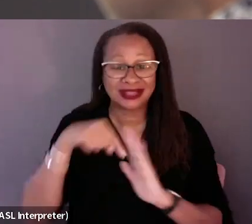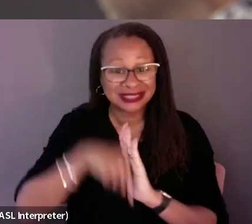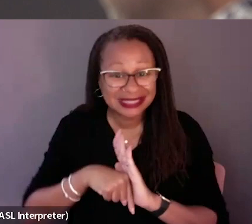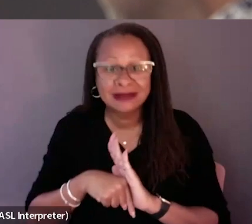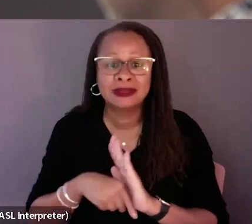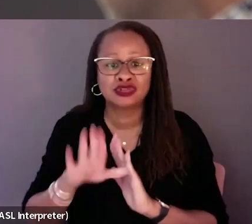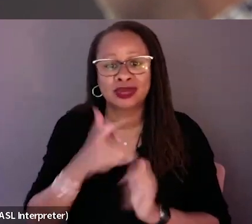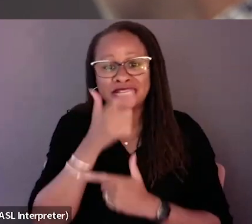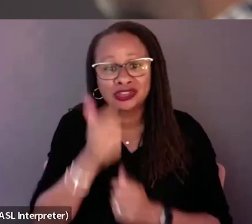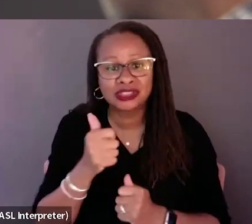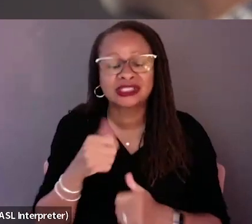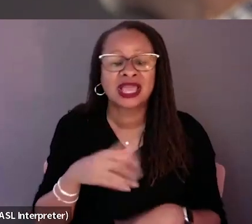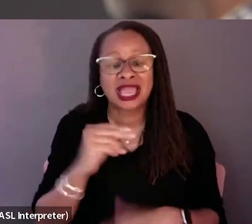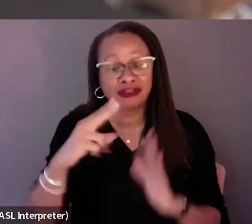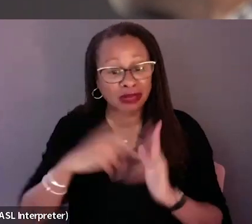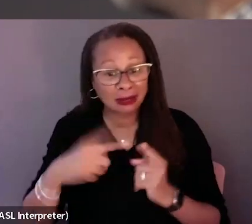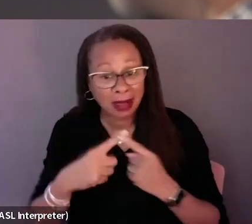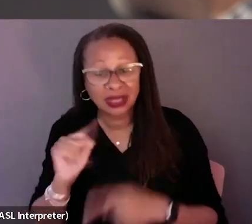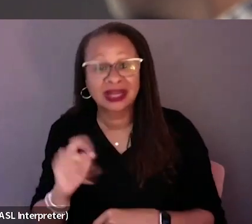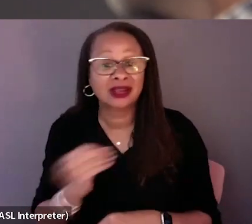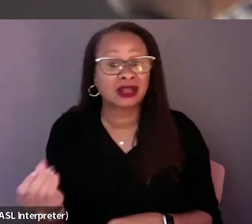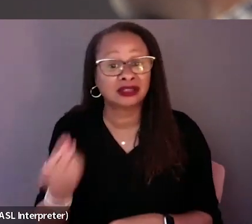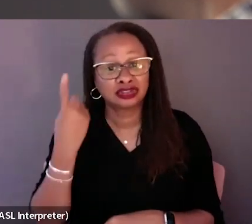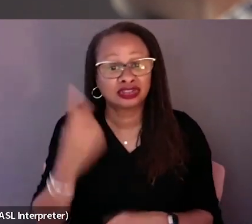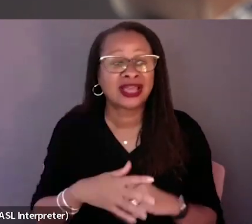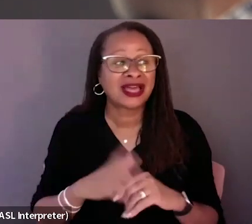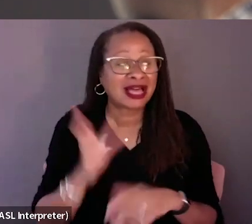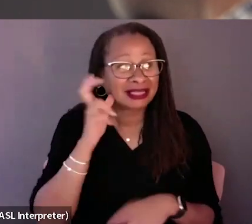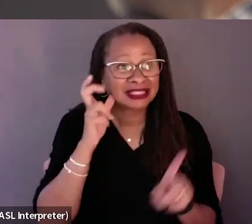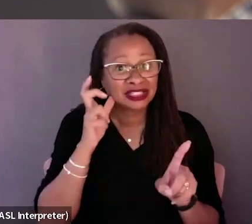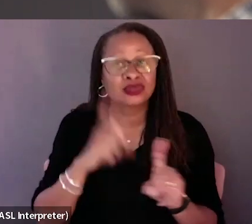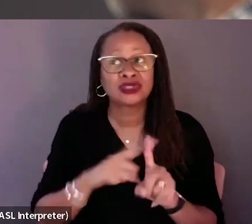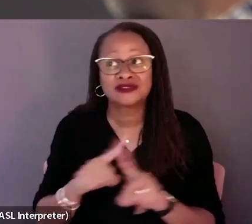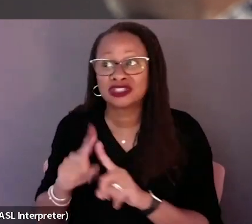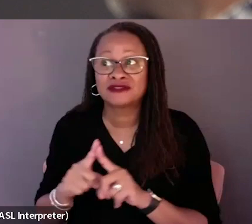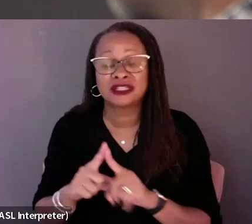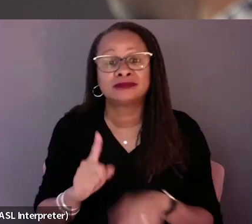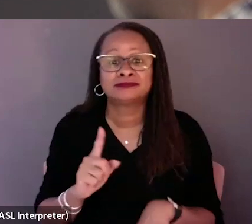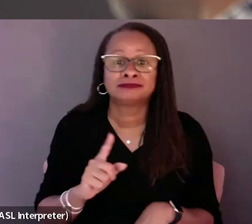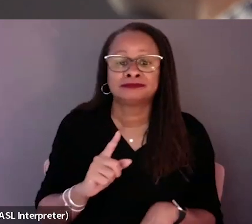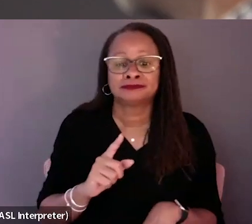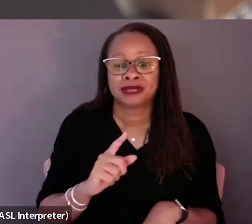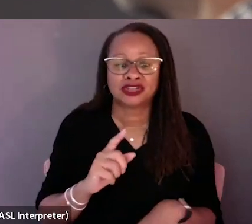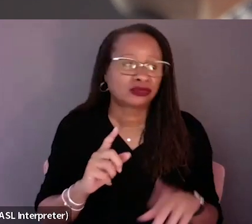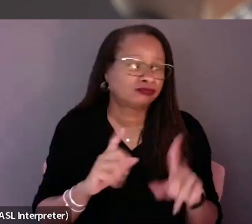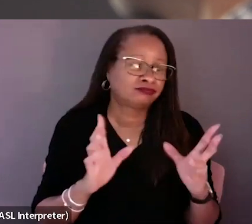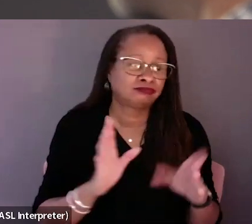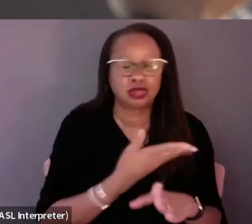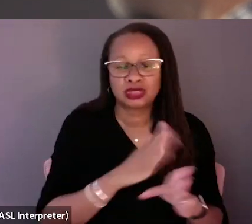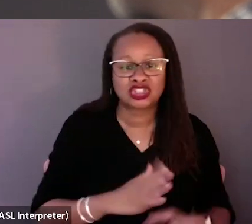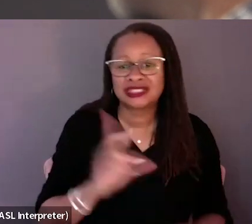the interest and then read about it, like listen to different recordings and dig in it.